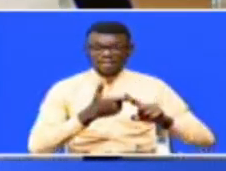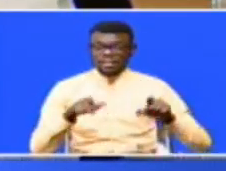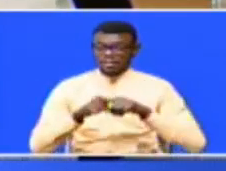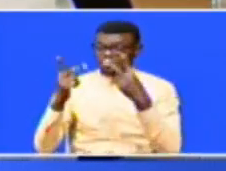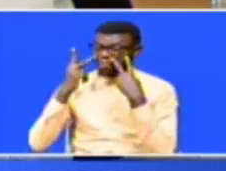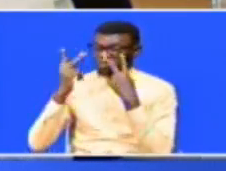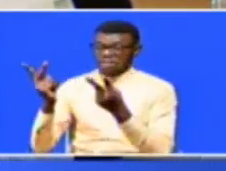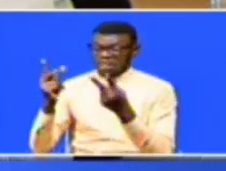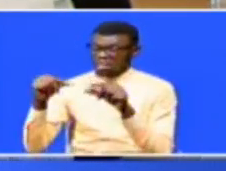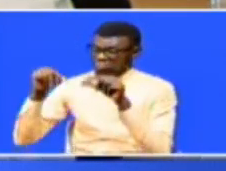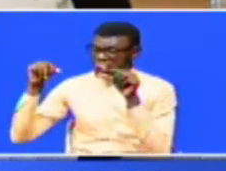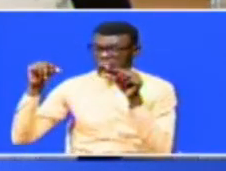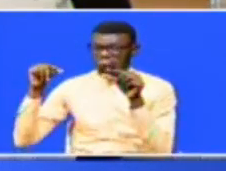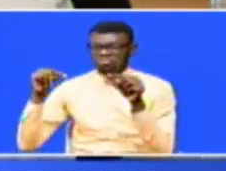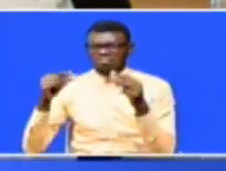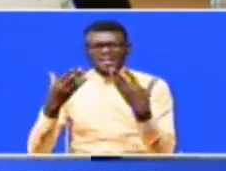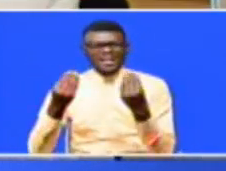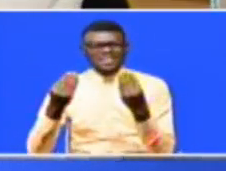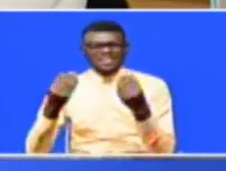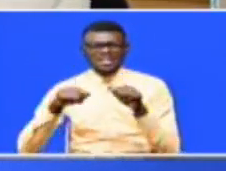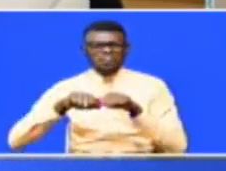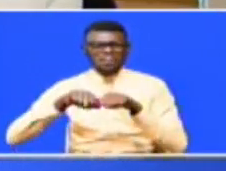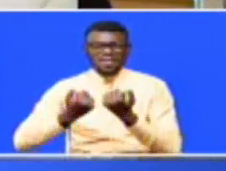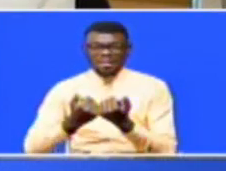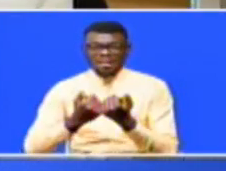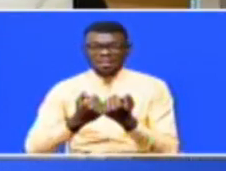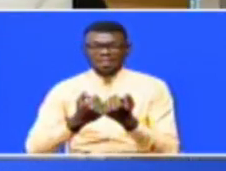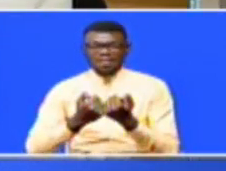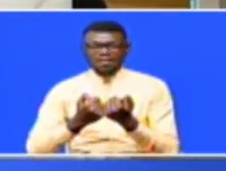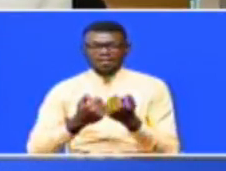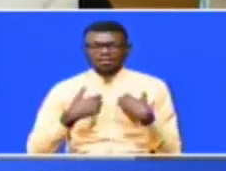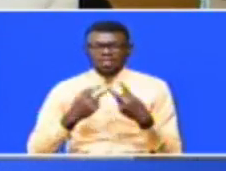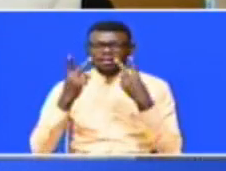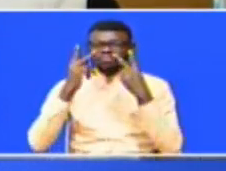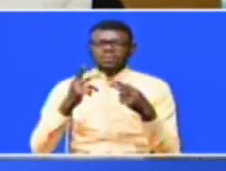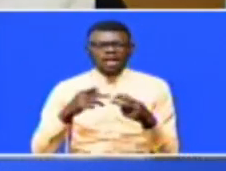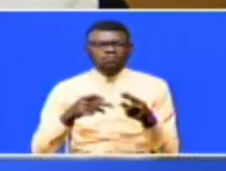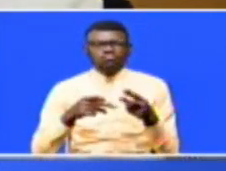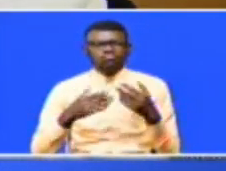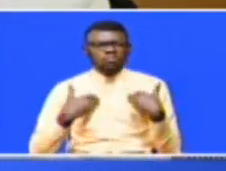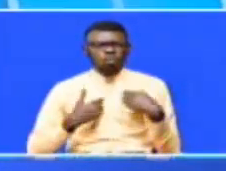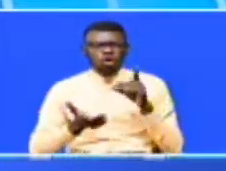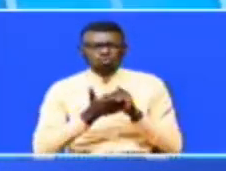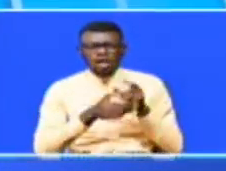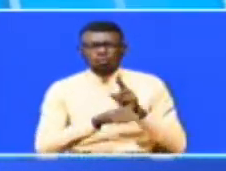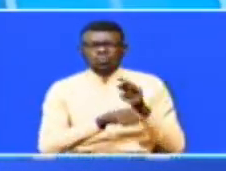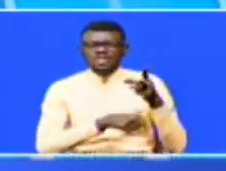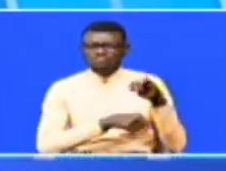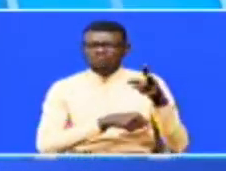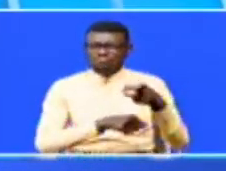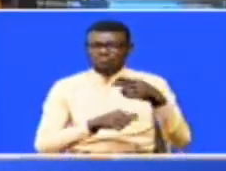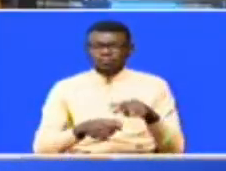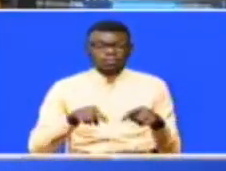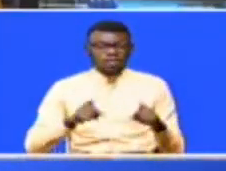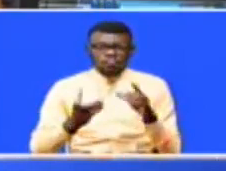see, it has an easy breaking point, because my major concern also was the use of scissors by the medics in the field. Licha ya